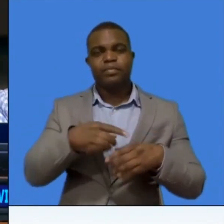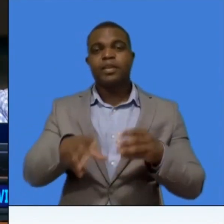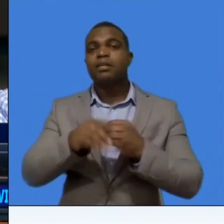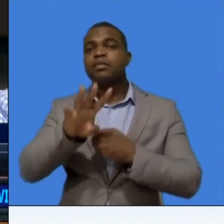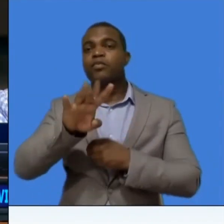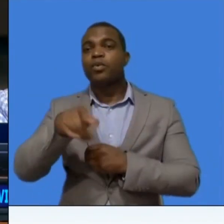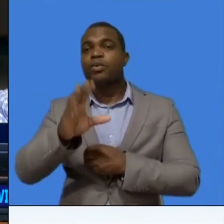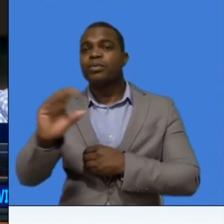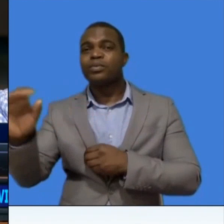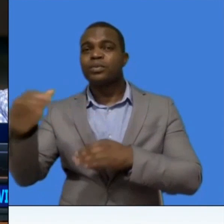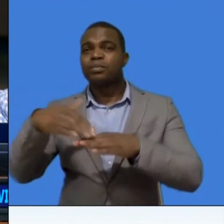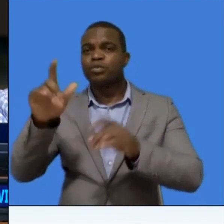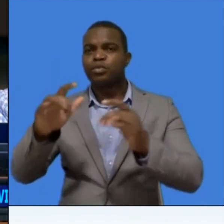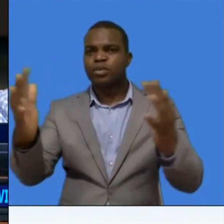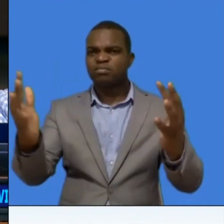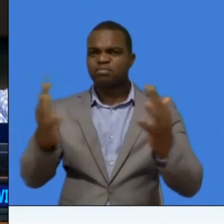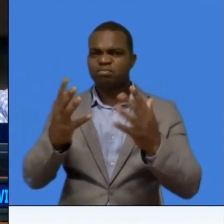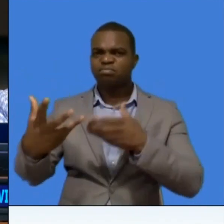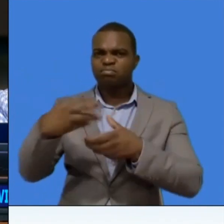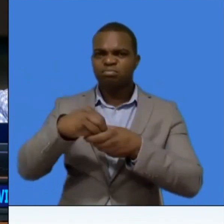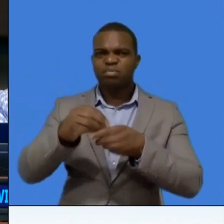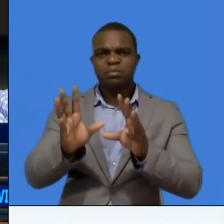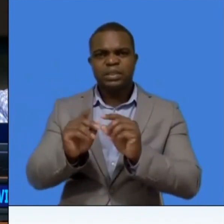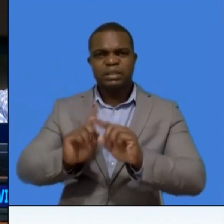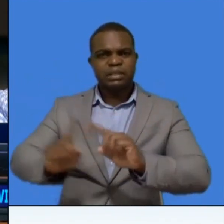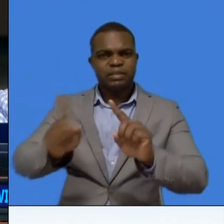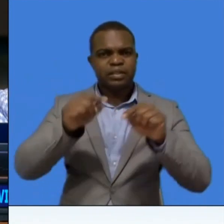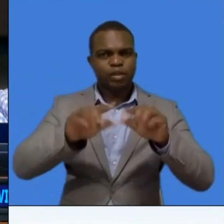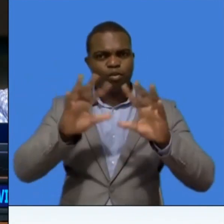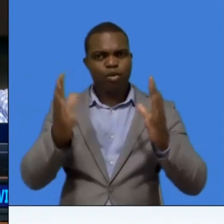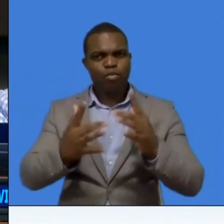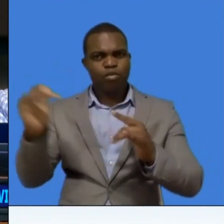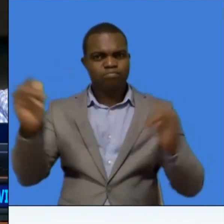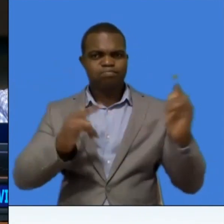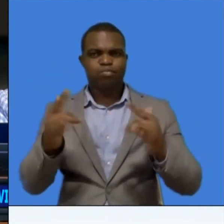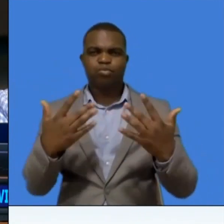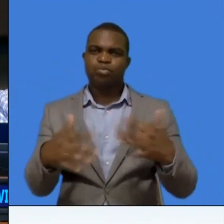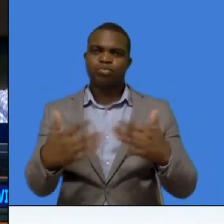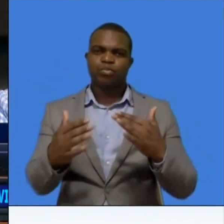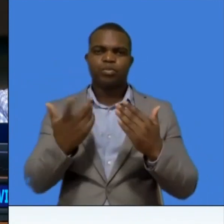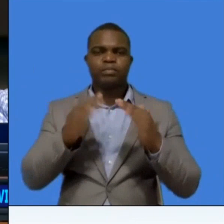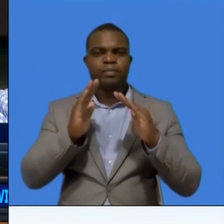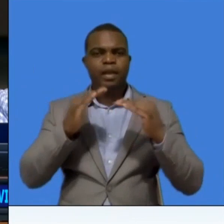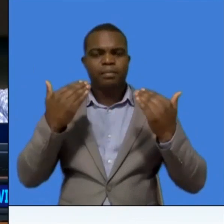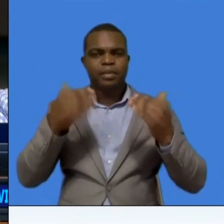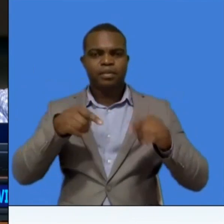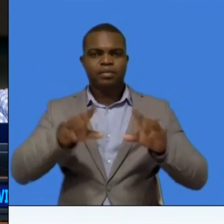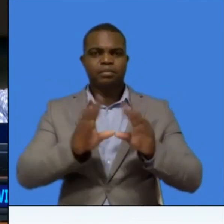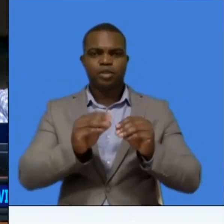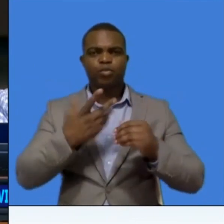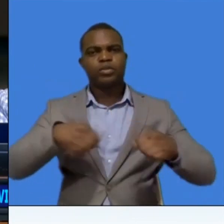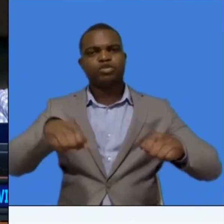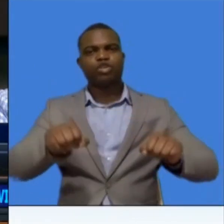for persons with disabilities, which I believe is the new frontier that needs to be won in our common endeavor to ensure the rights of the